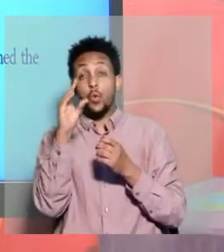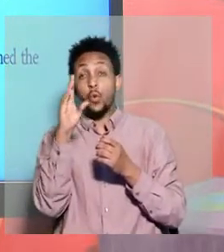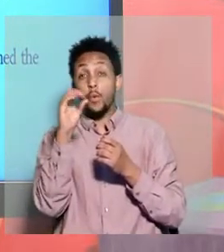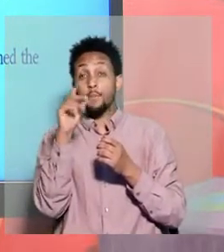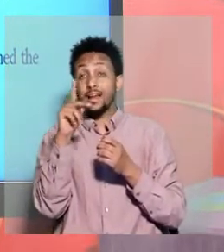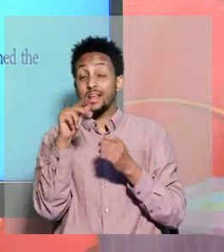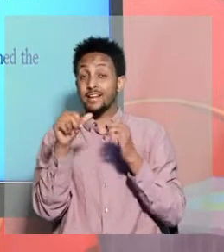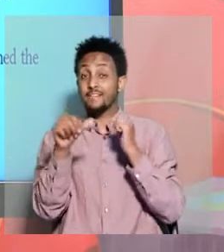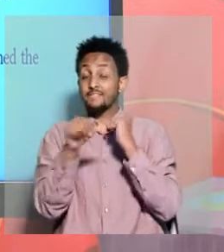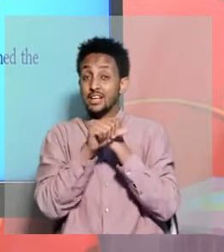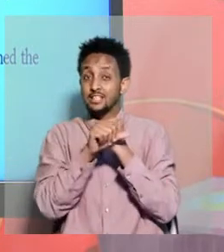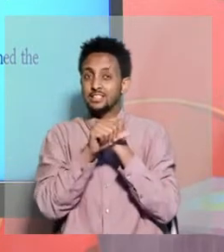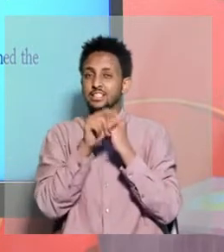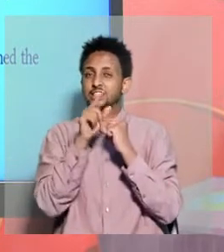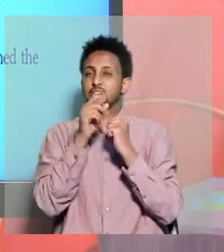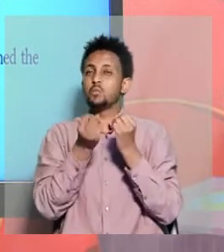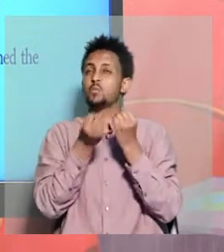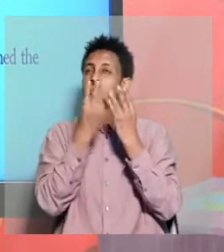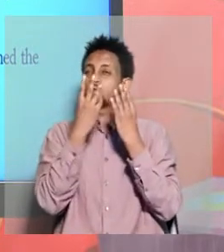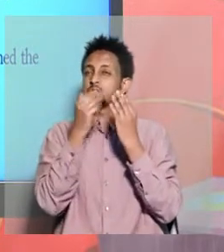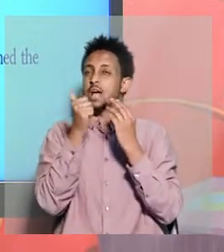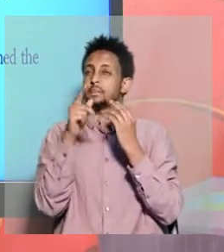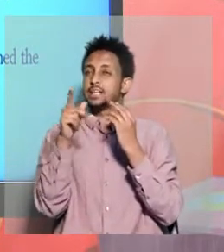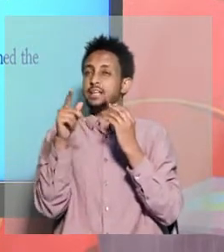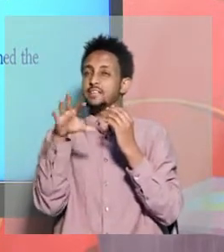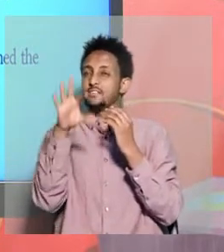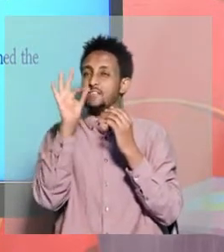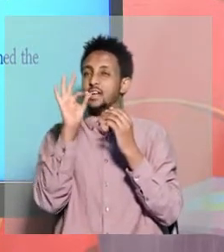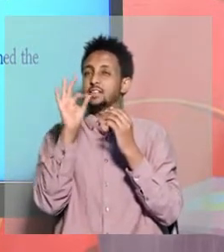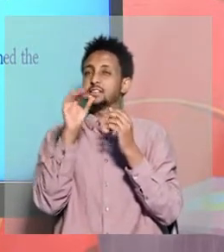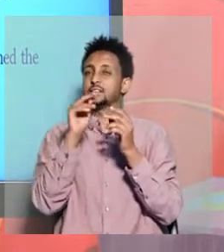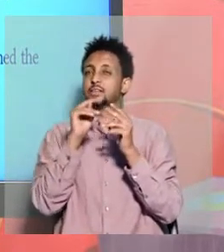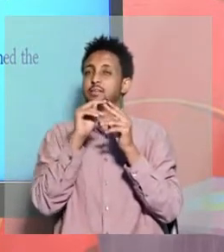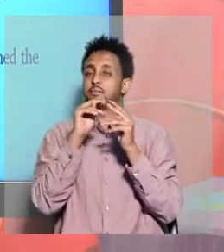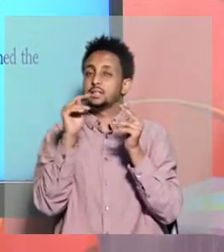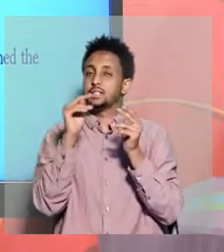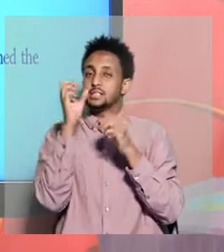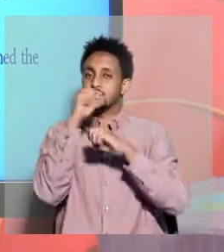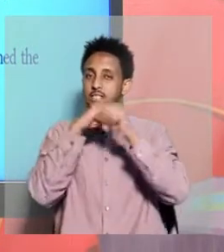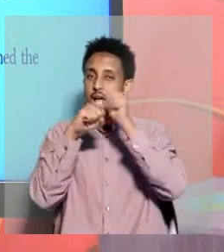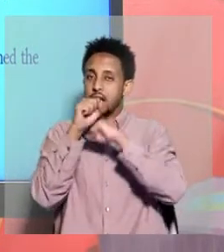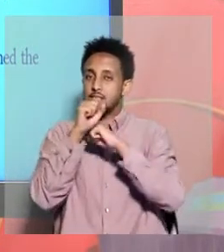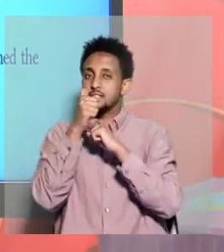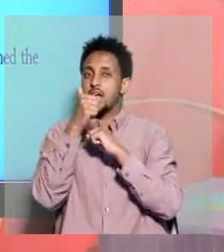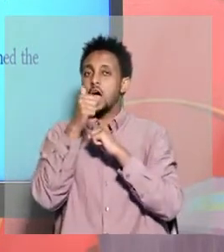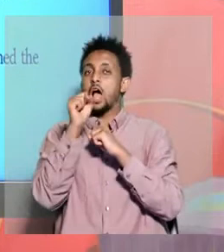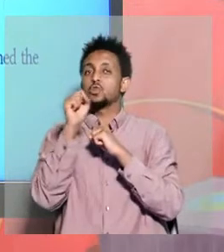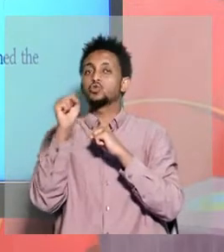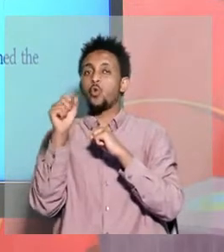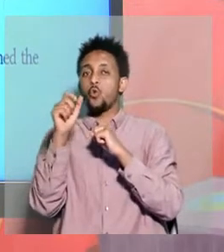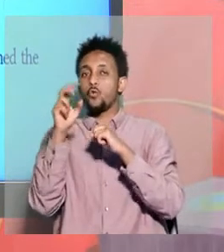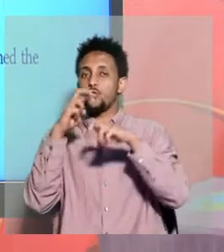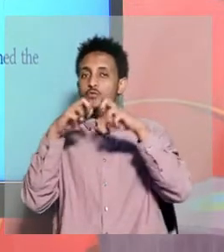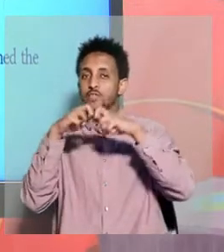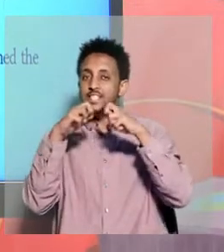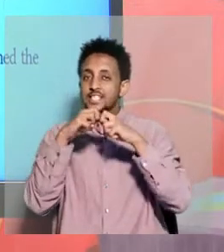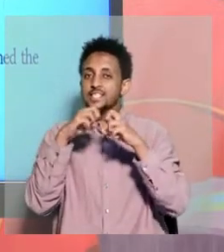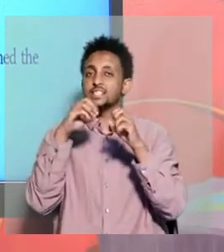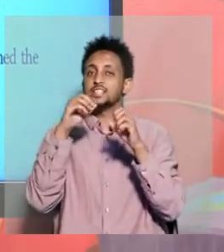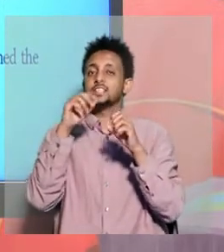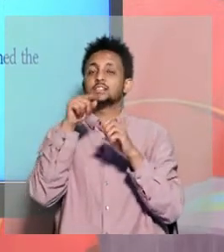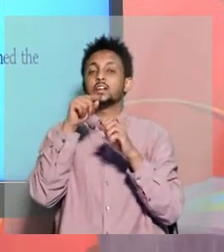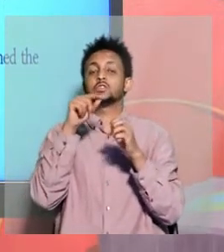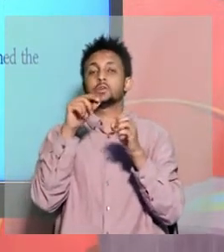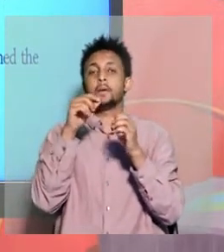effect is most applicable. You can find it in military science, in astrophysics. You can find it in that